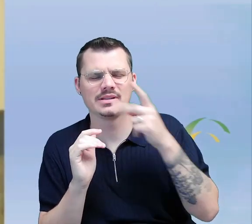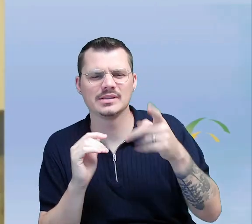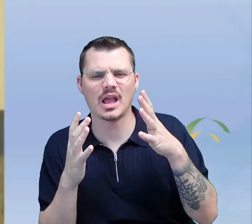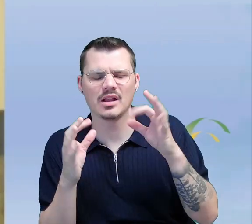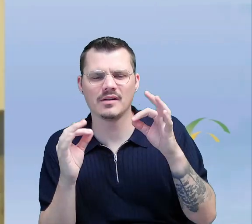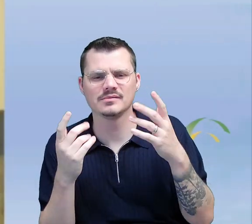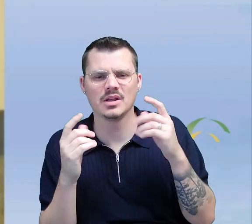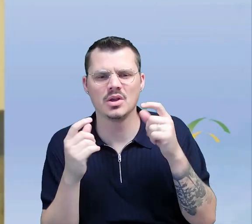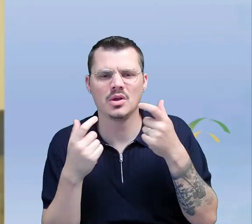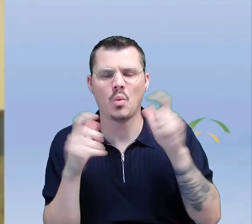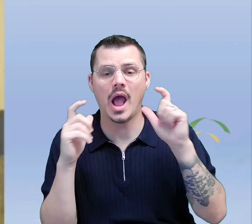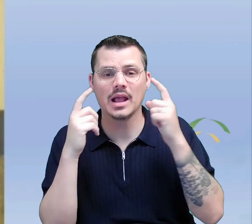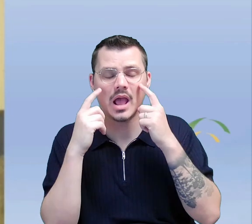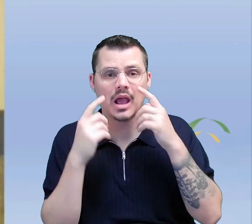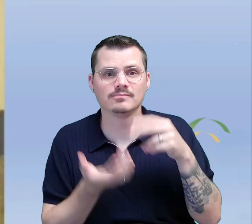kind of wide-eyed,